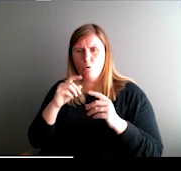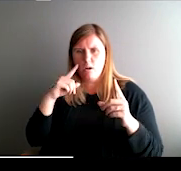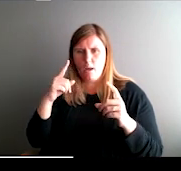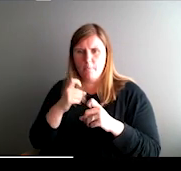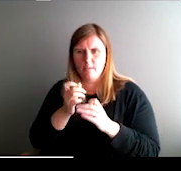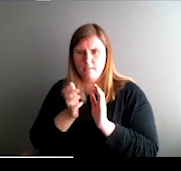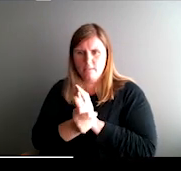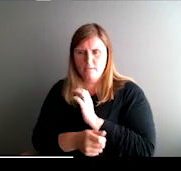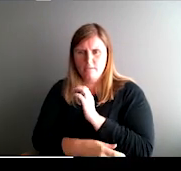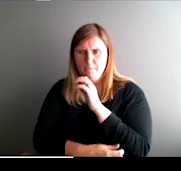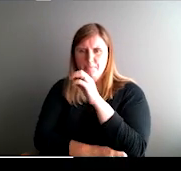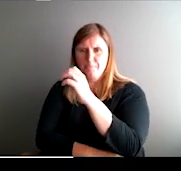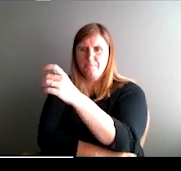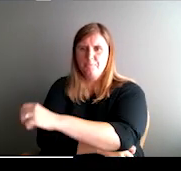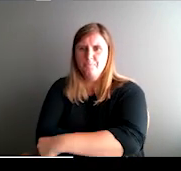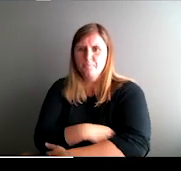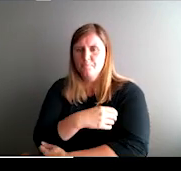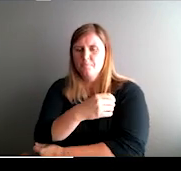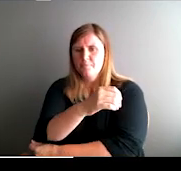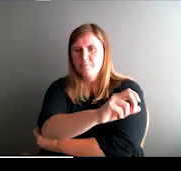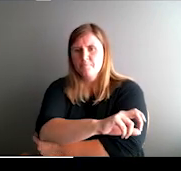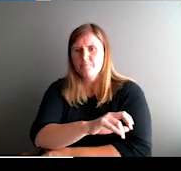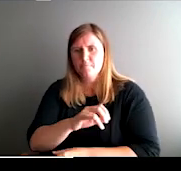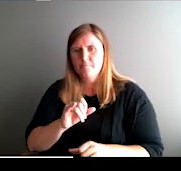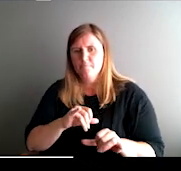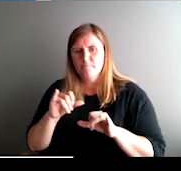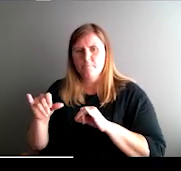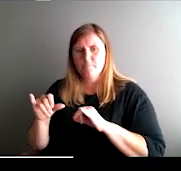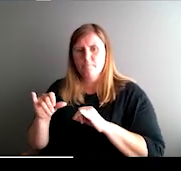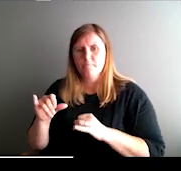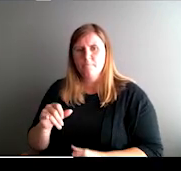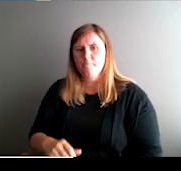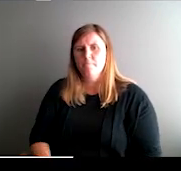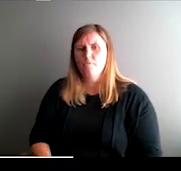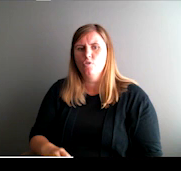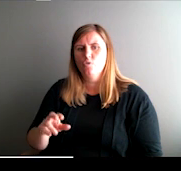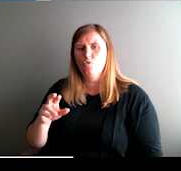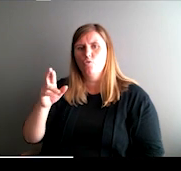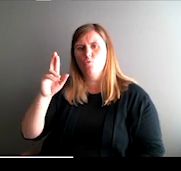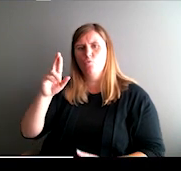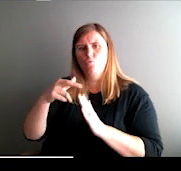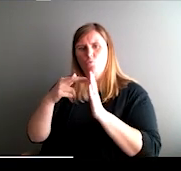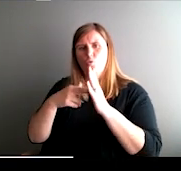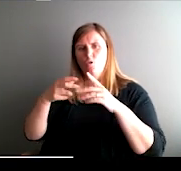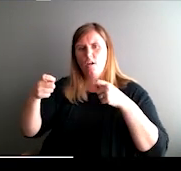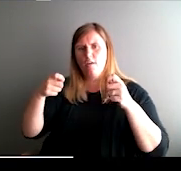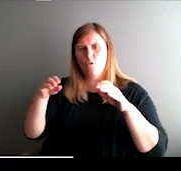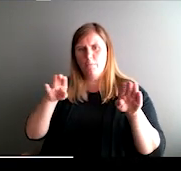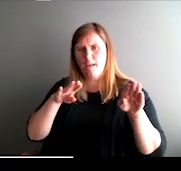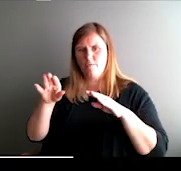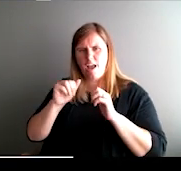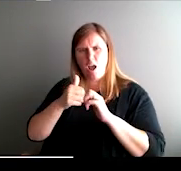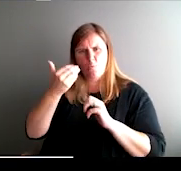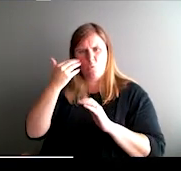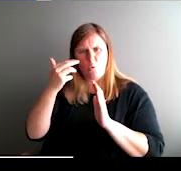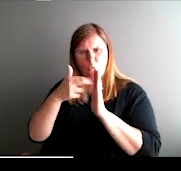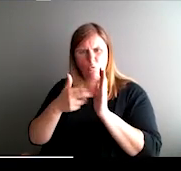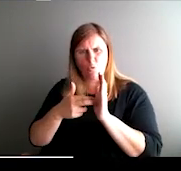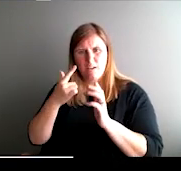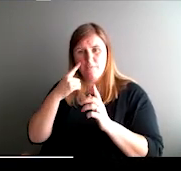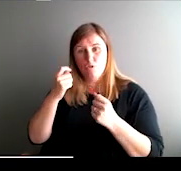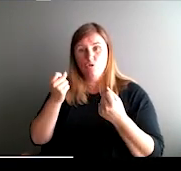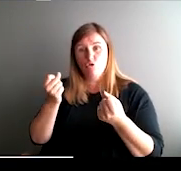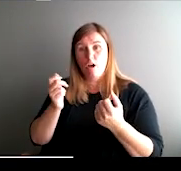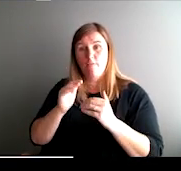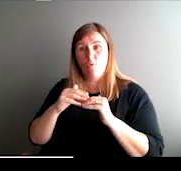complex skills. As with rule-governed behavior, how do you know the rule? If somebody tells you a rule, if you drive